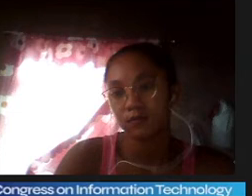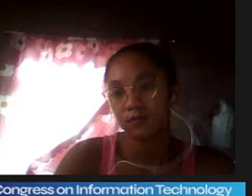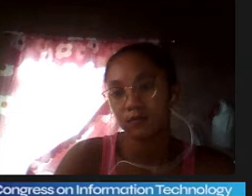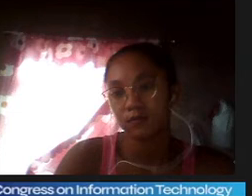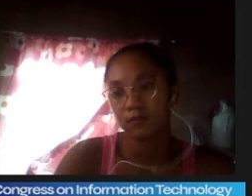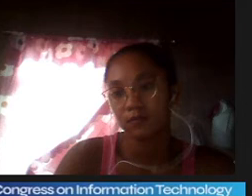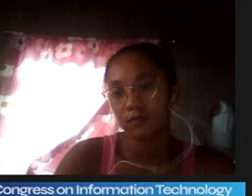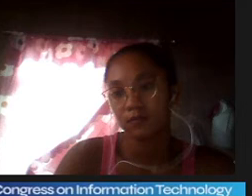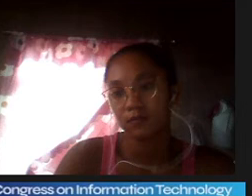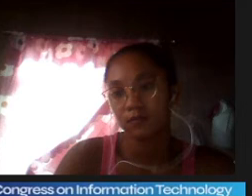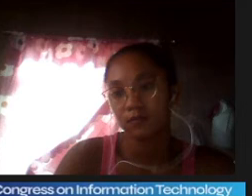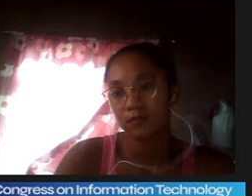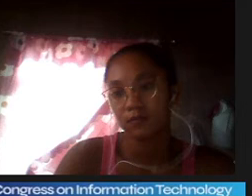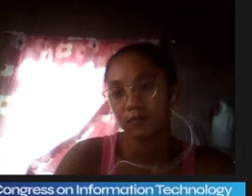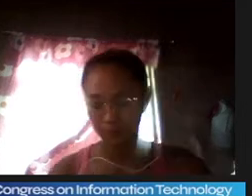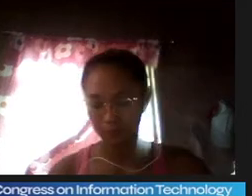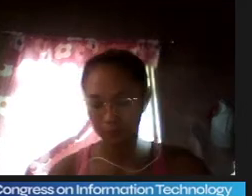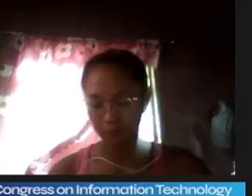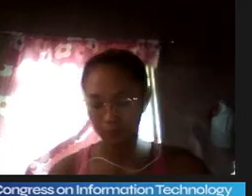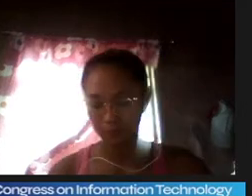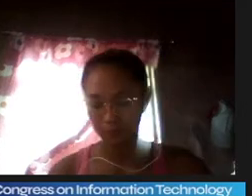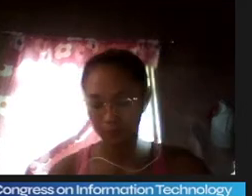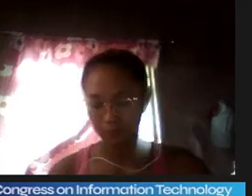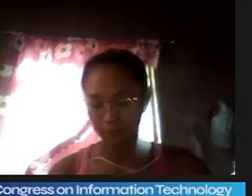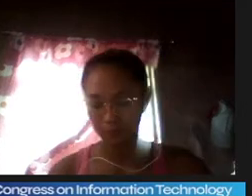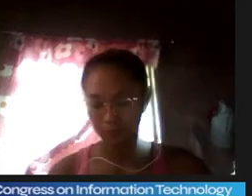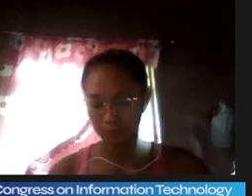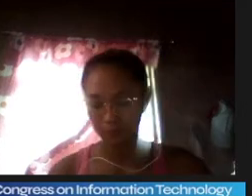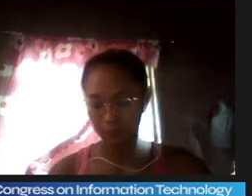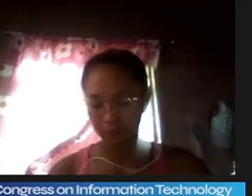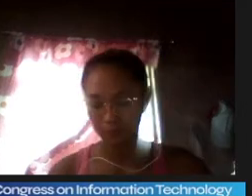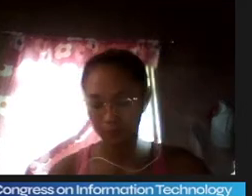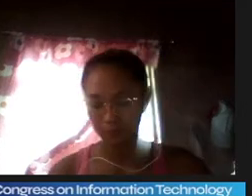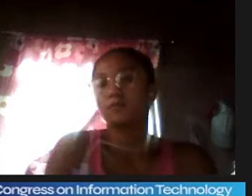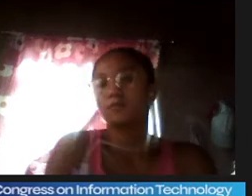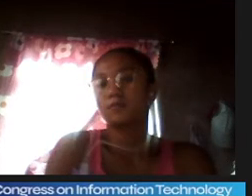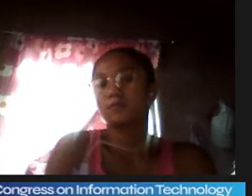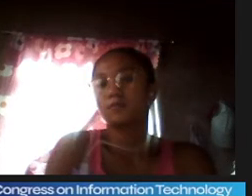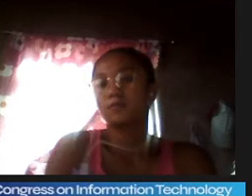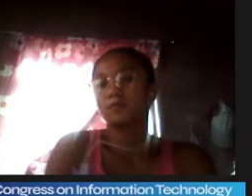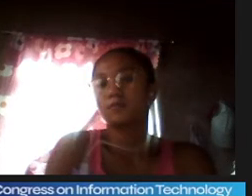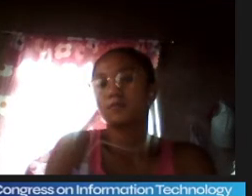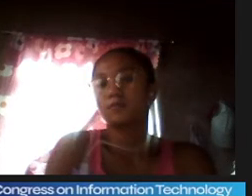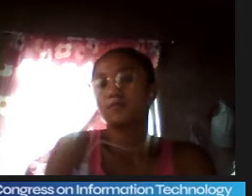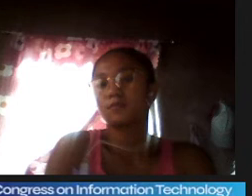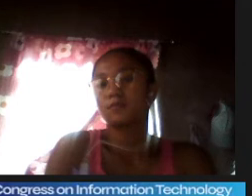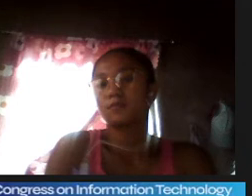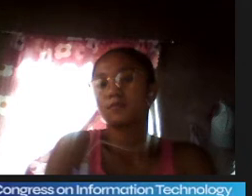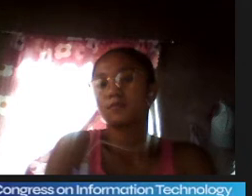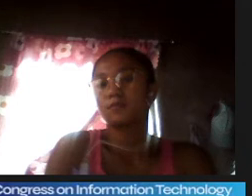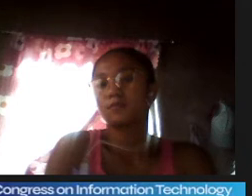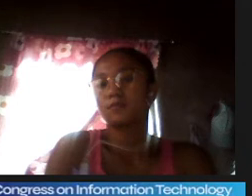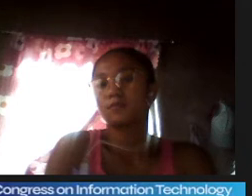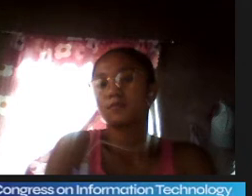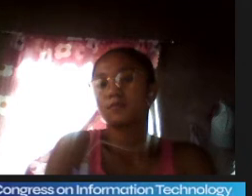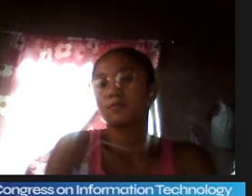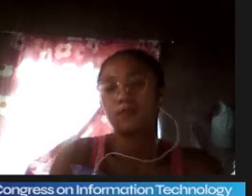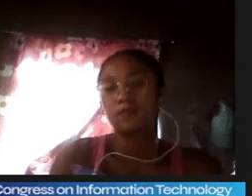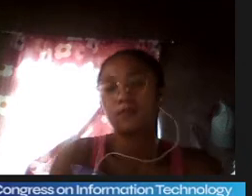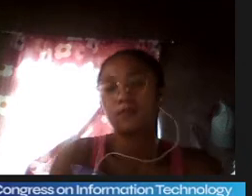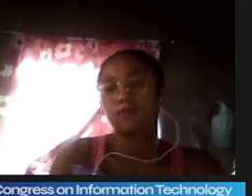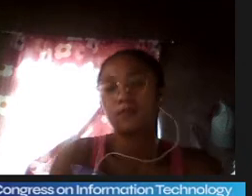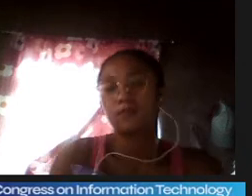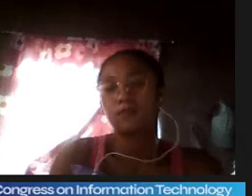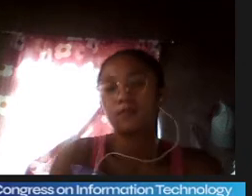the Oracle Academy program. Now, an important component of the Oracle Academy program through the Member